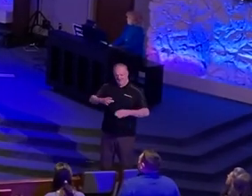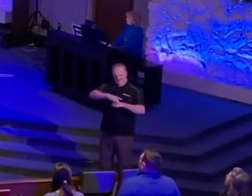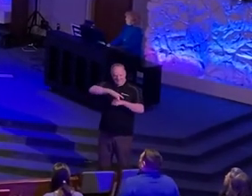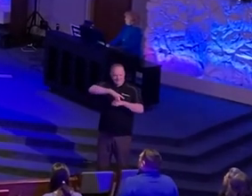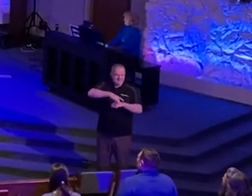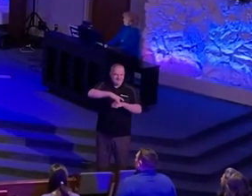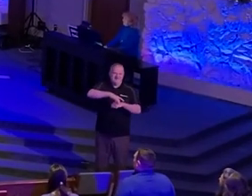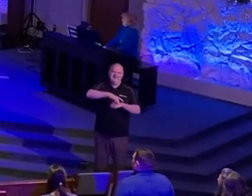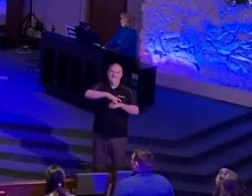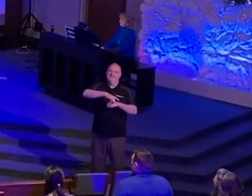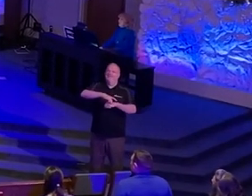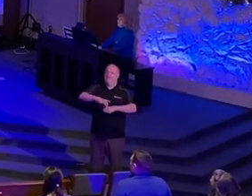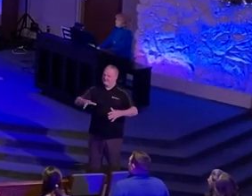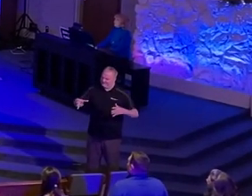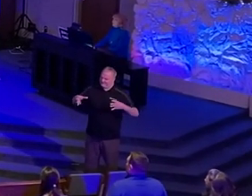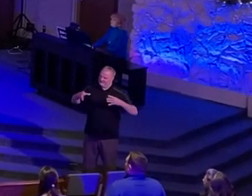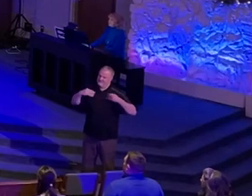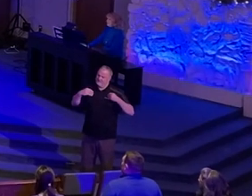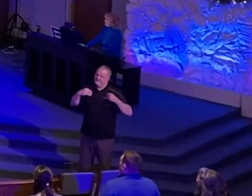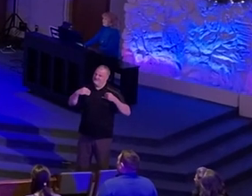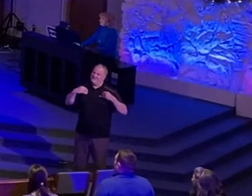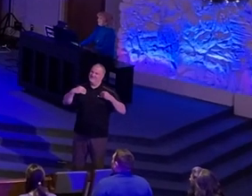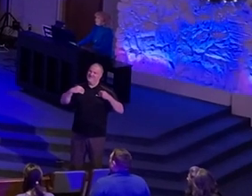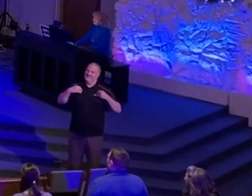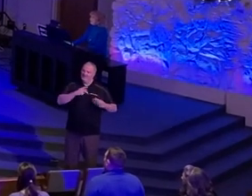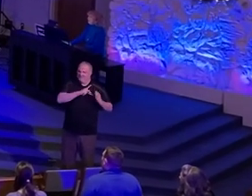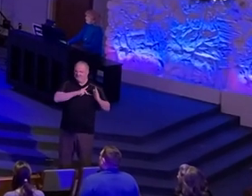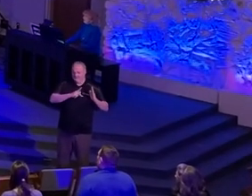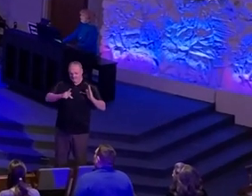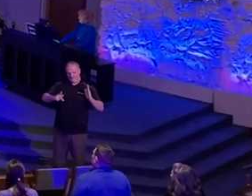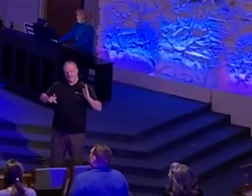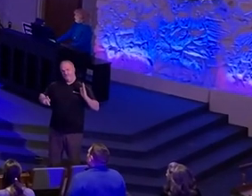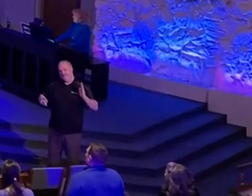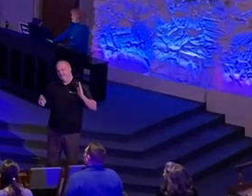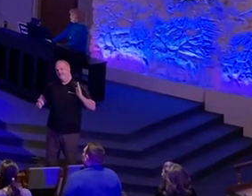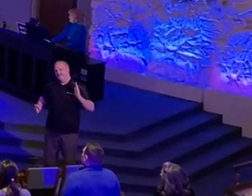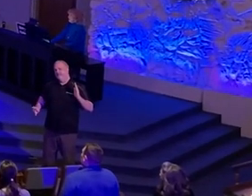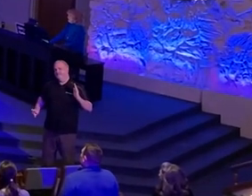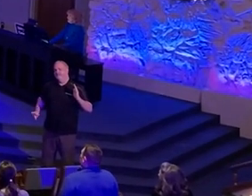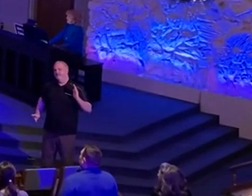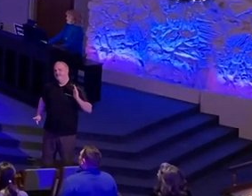let earth receive her King.